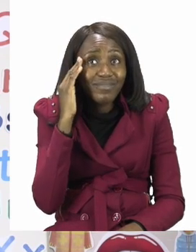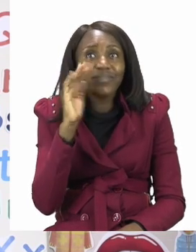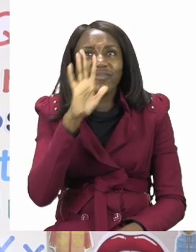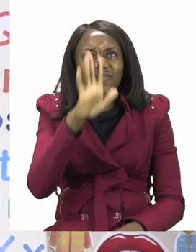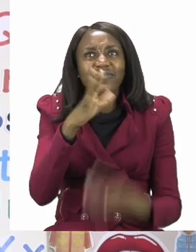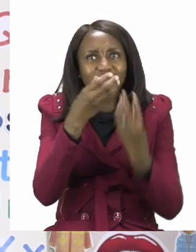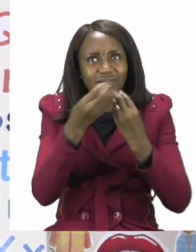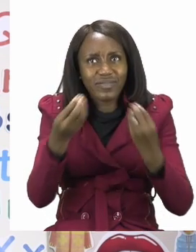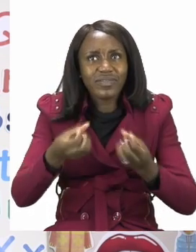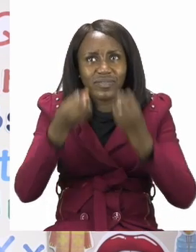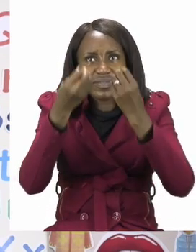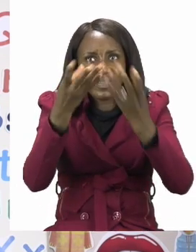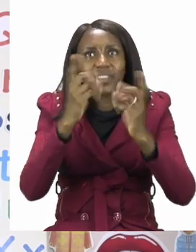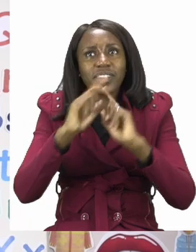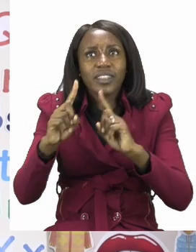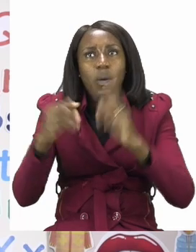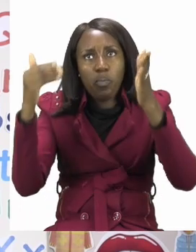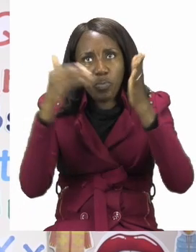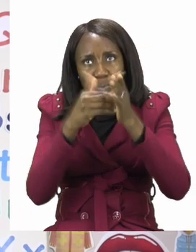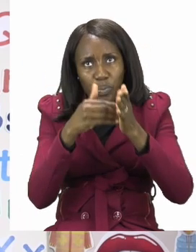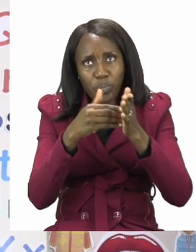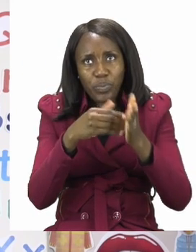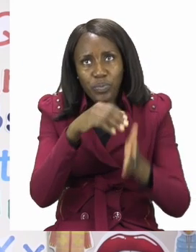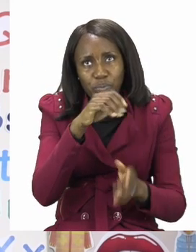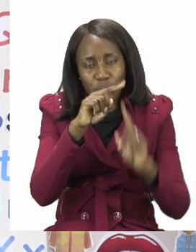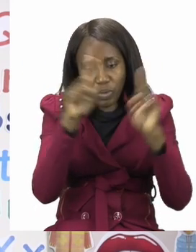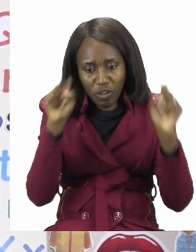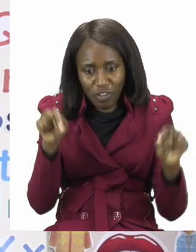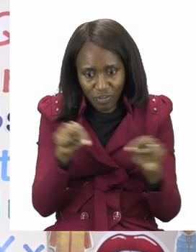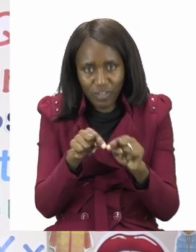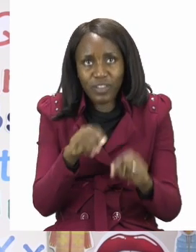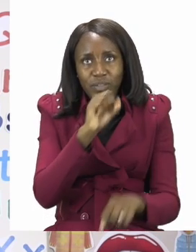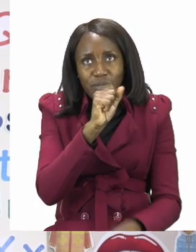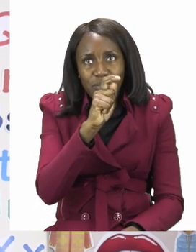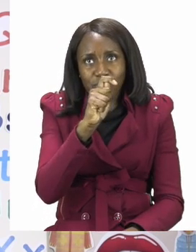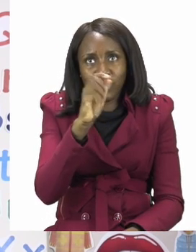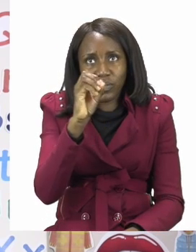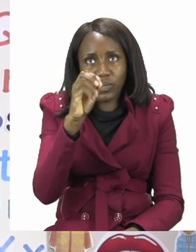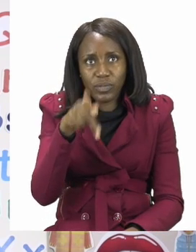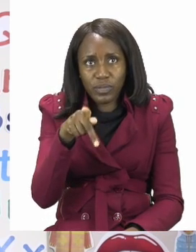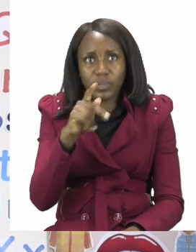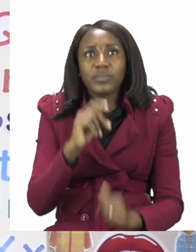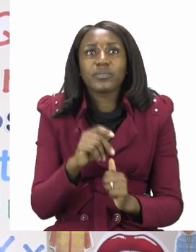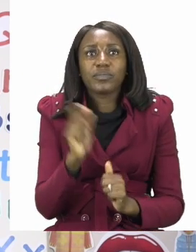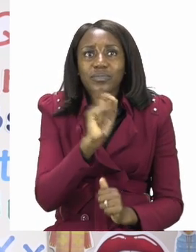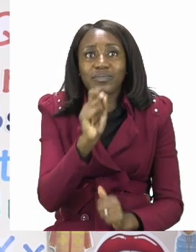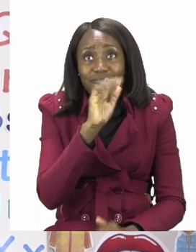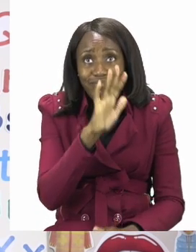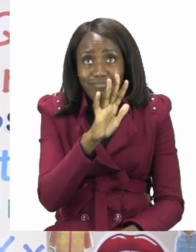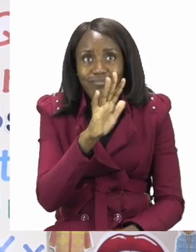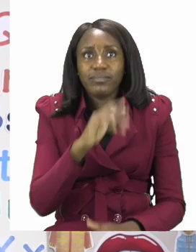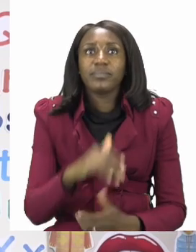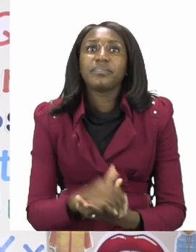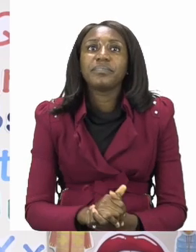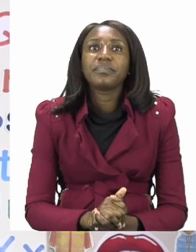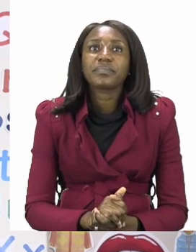5 children brought stop signs. We can write the number 5 for the stop